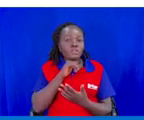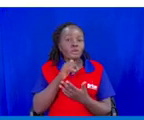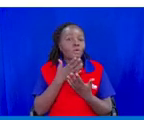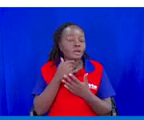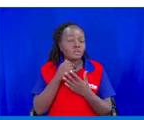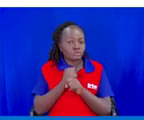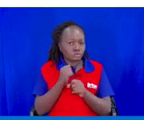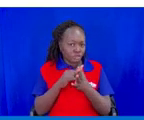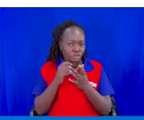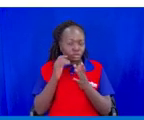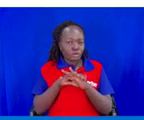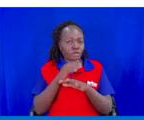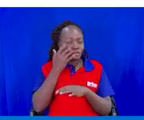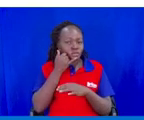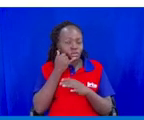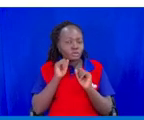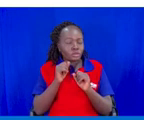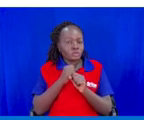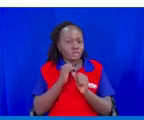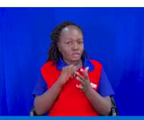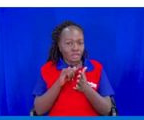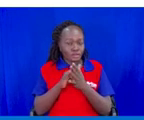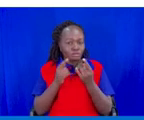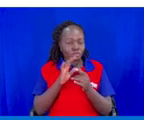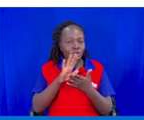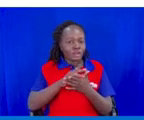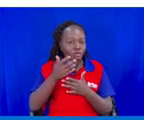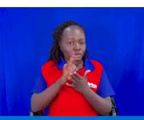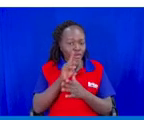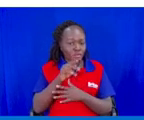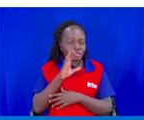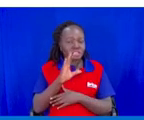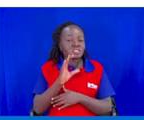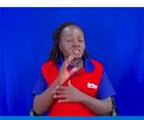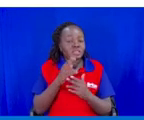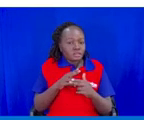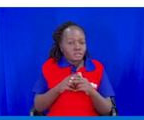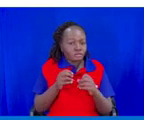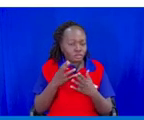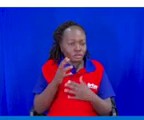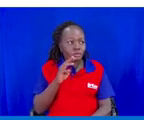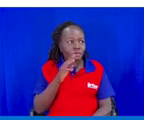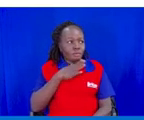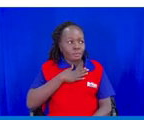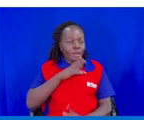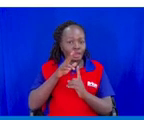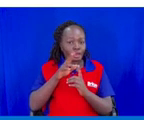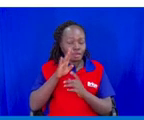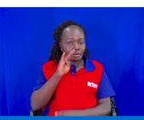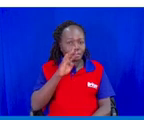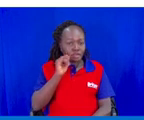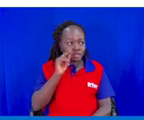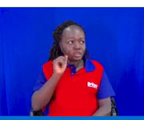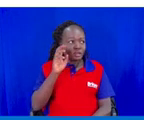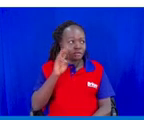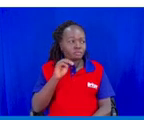you can do that from your laptop or your PC through what we call the My Britam or My Britam portal. This